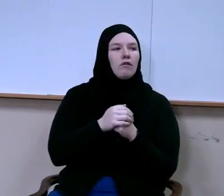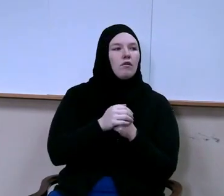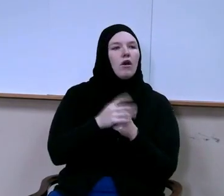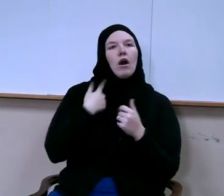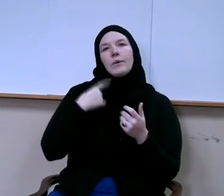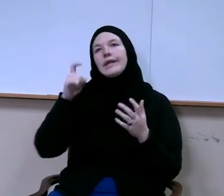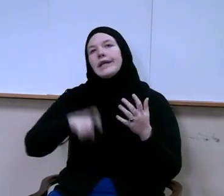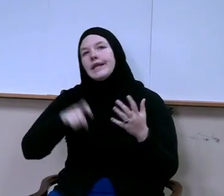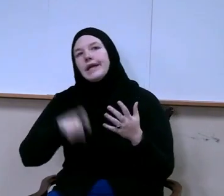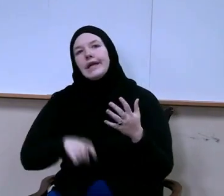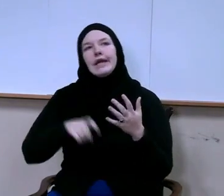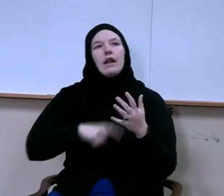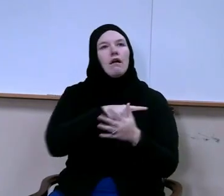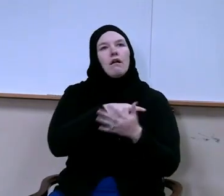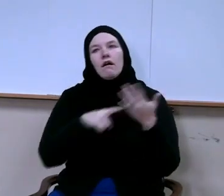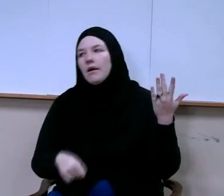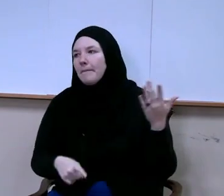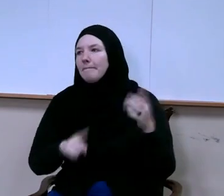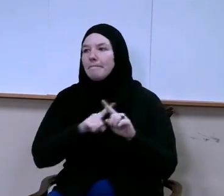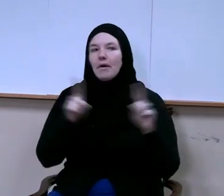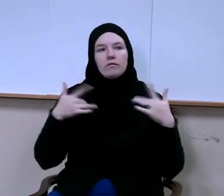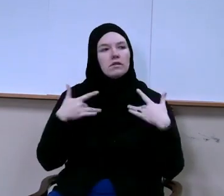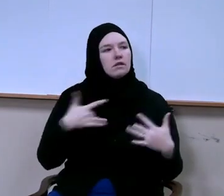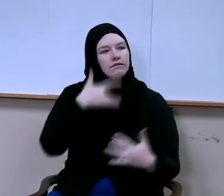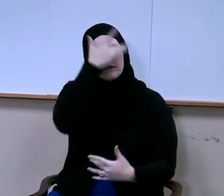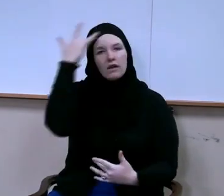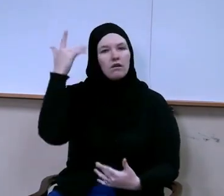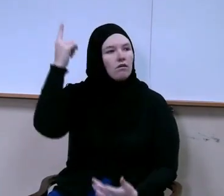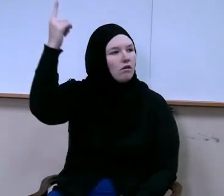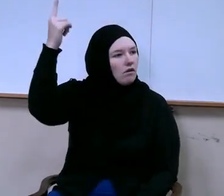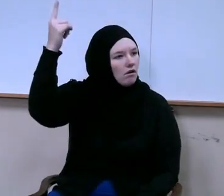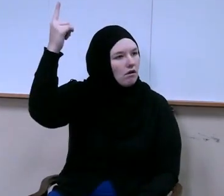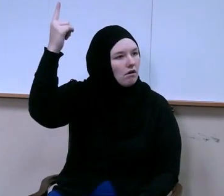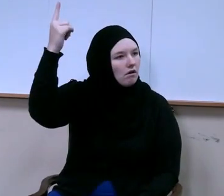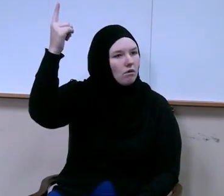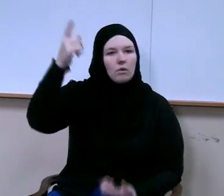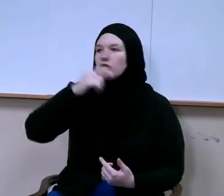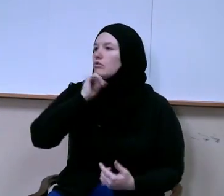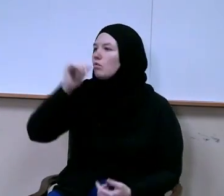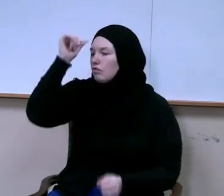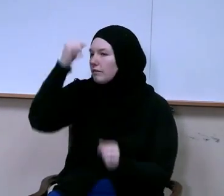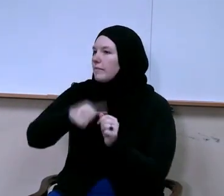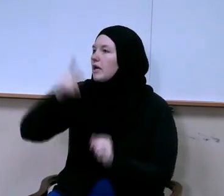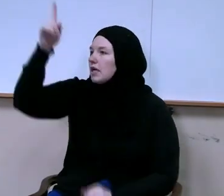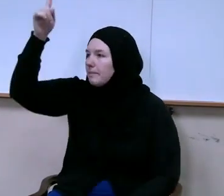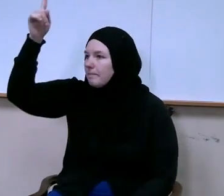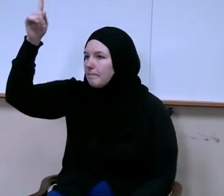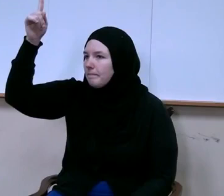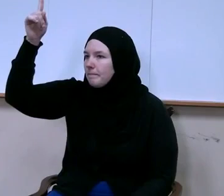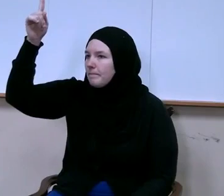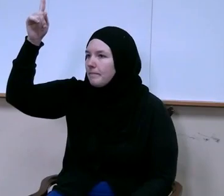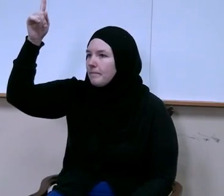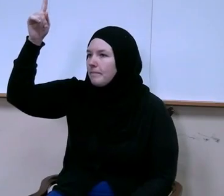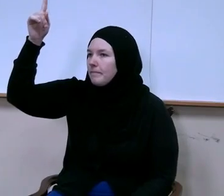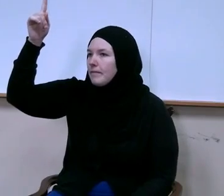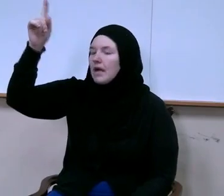remembering that what we need when we remember Allah, but we do not actually remember Him, not when He speaks